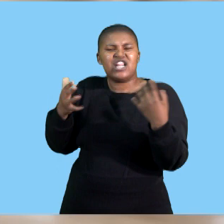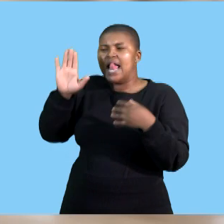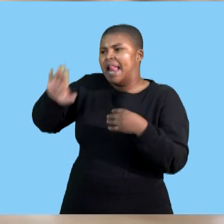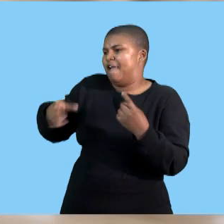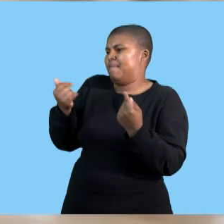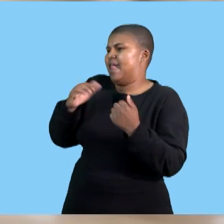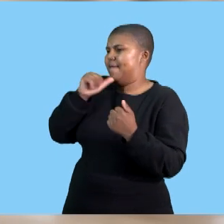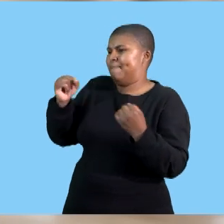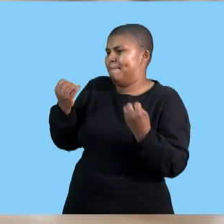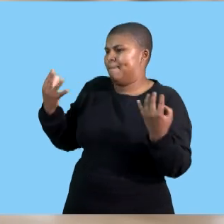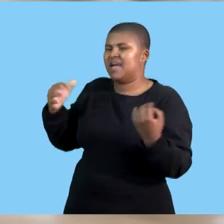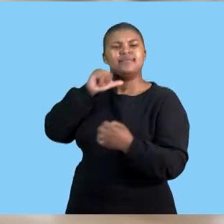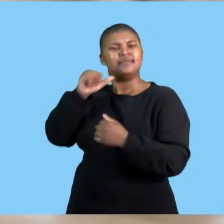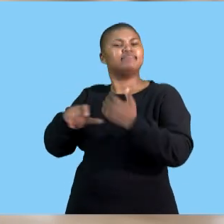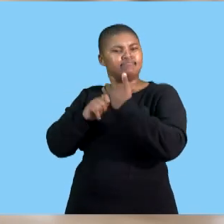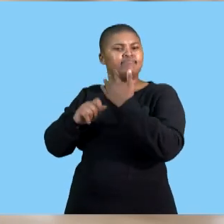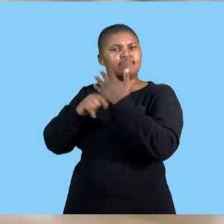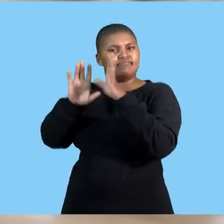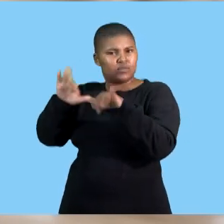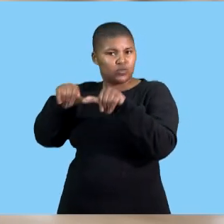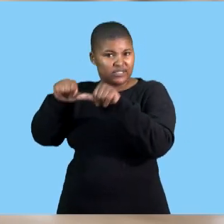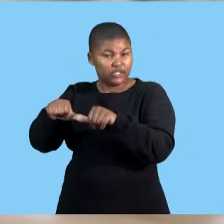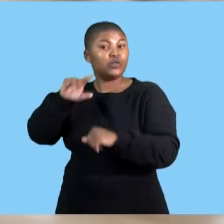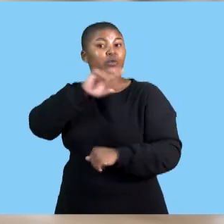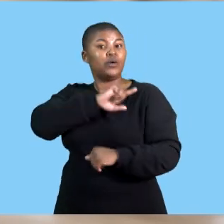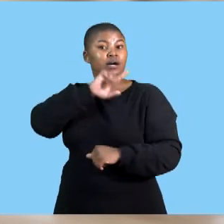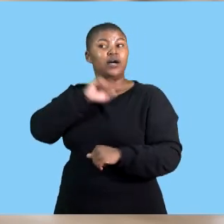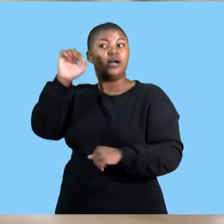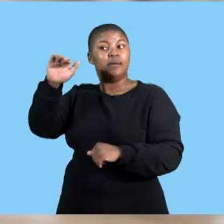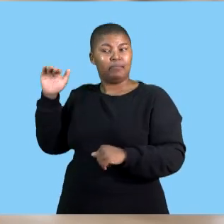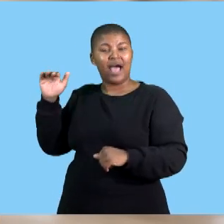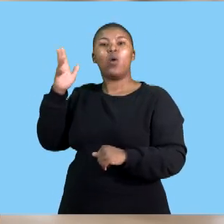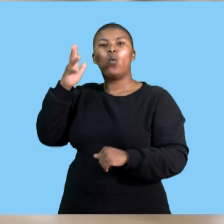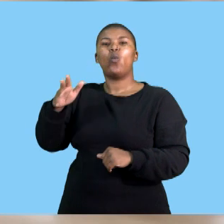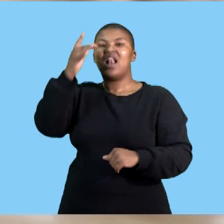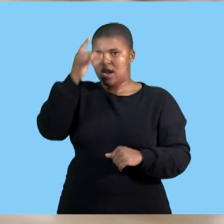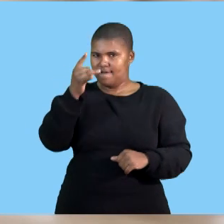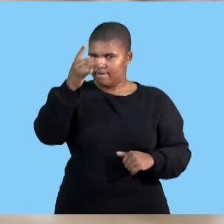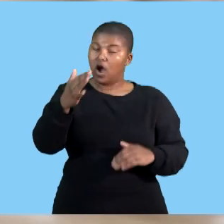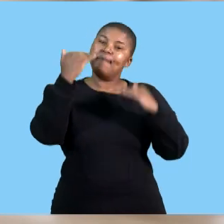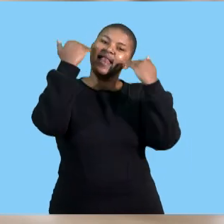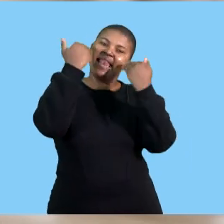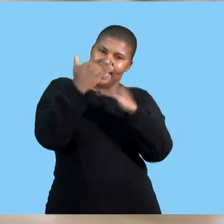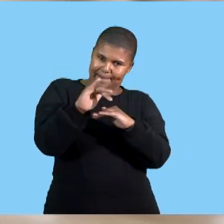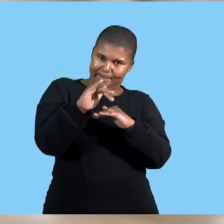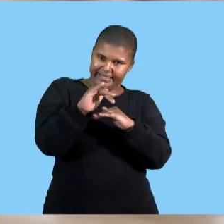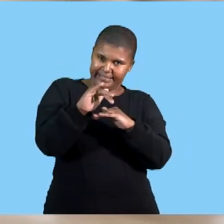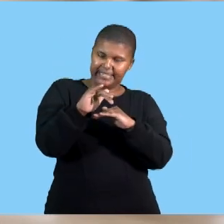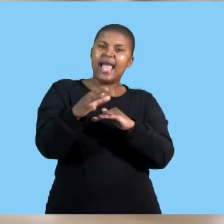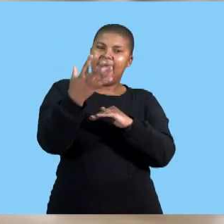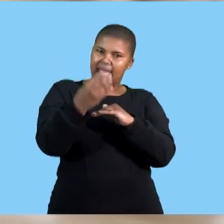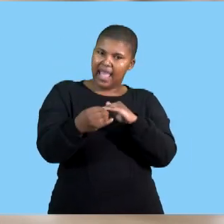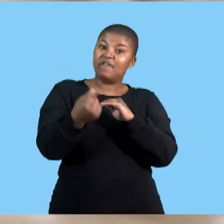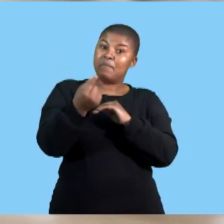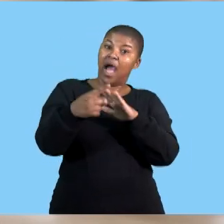bank is going to give you a limit that after withdrawal, maybe your account has no money, but you are still allowed to withdraw a certain amount